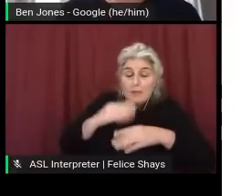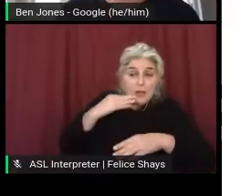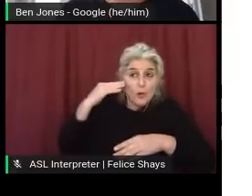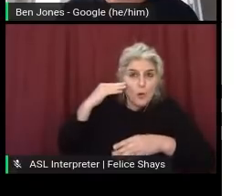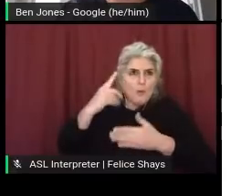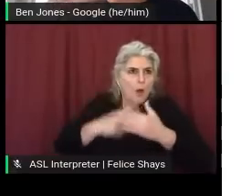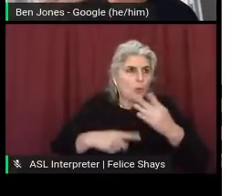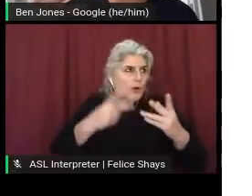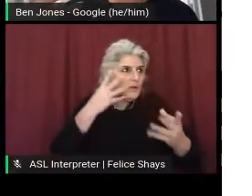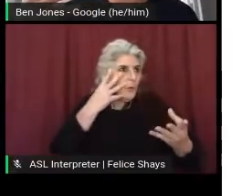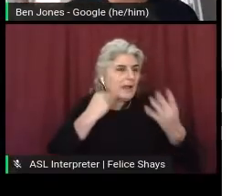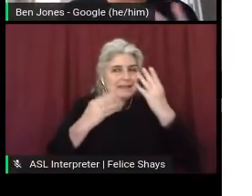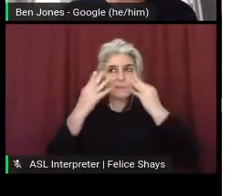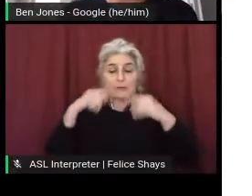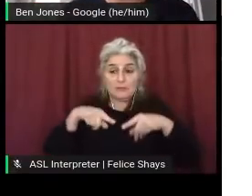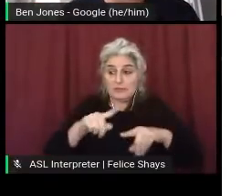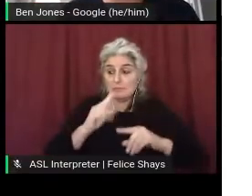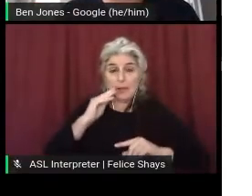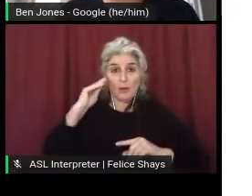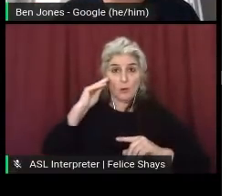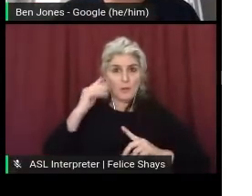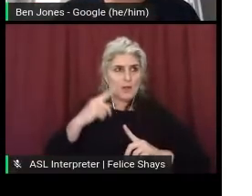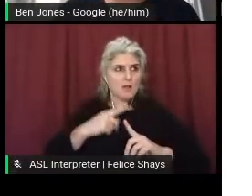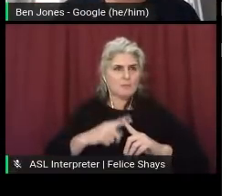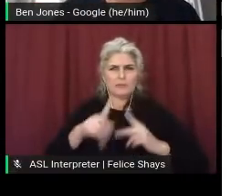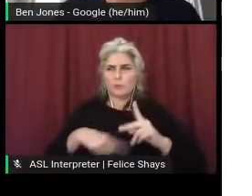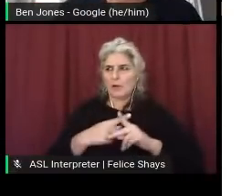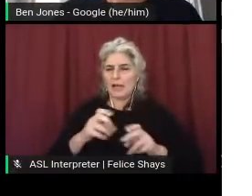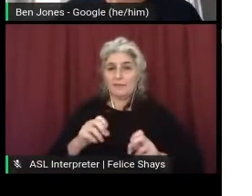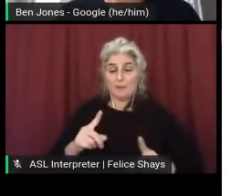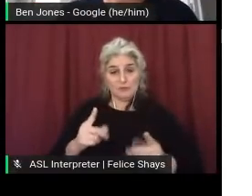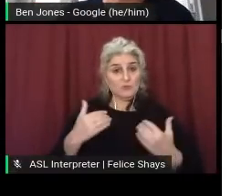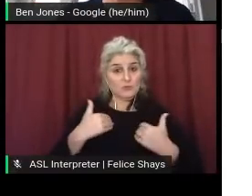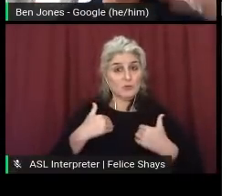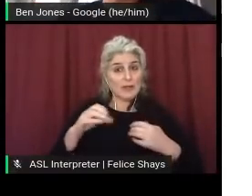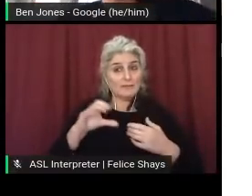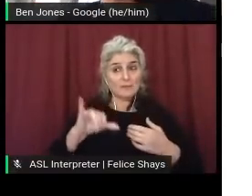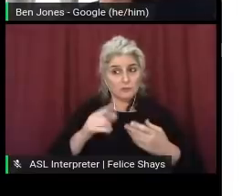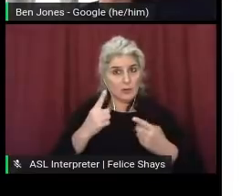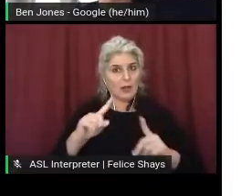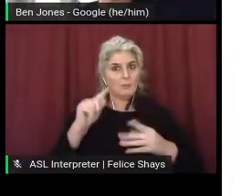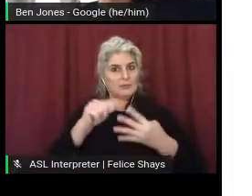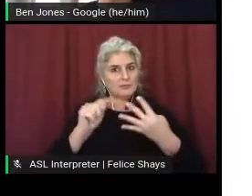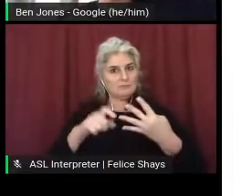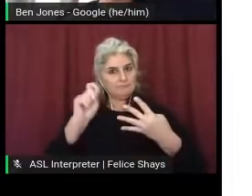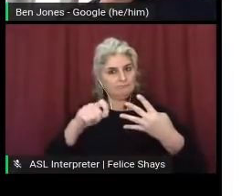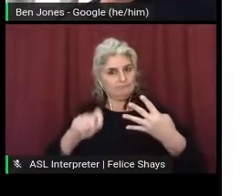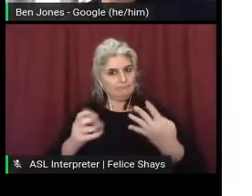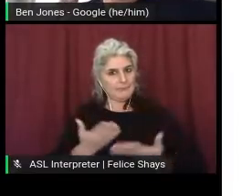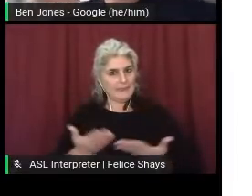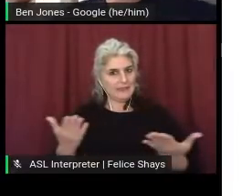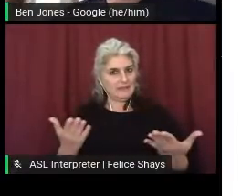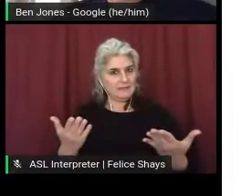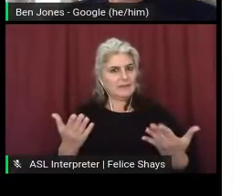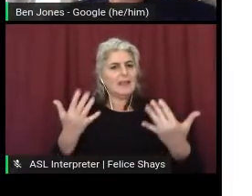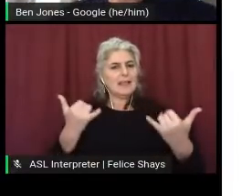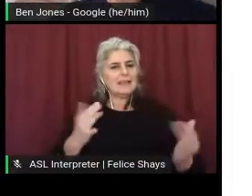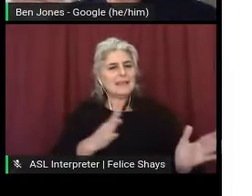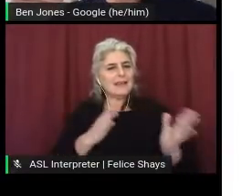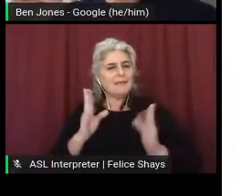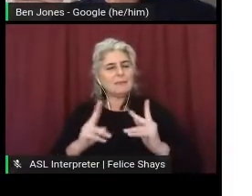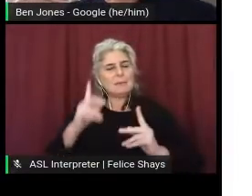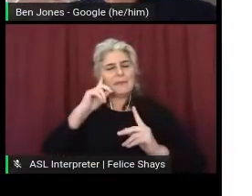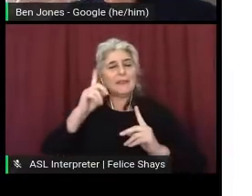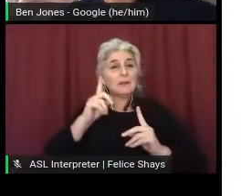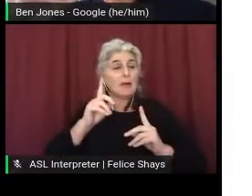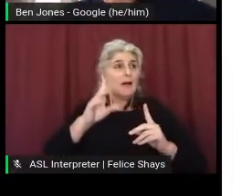home, and what opportunity is there to do that. At the same time, this transition from is it safe to is it